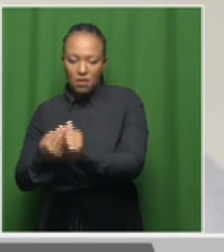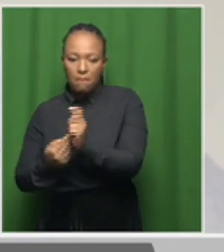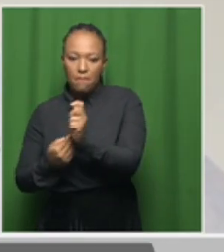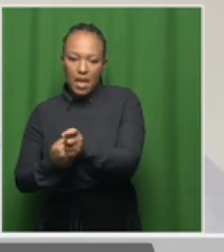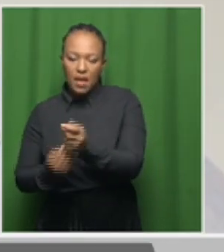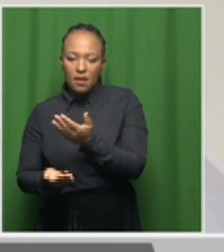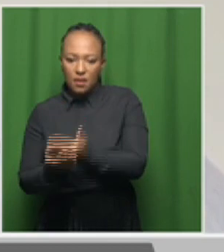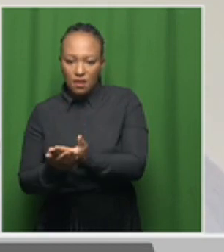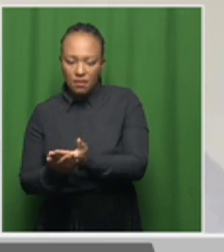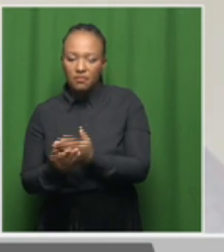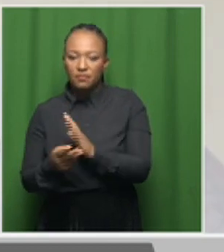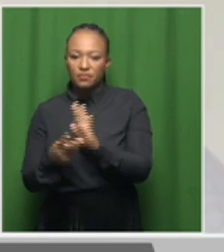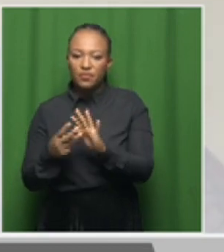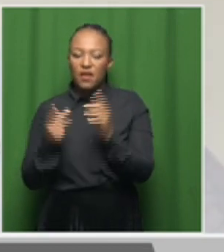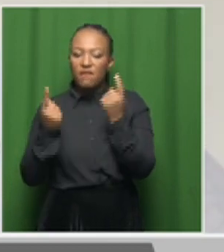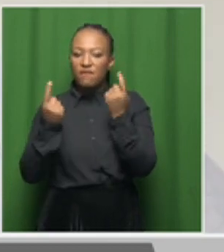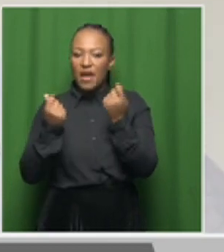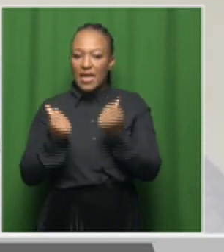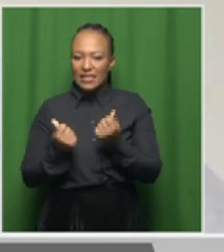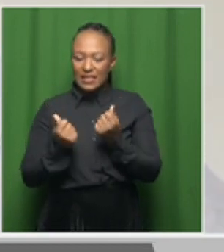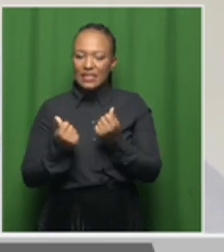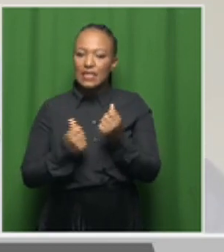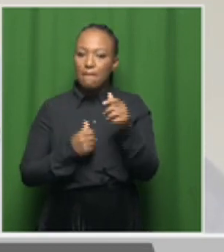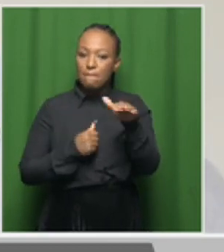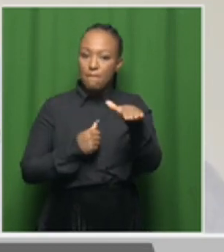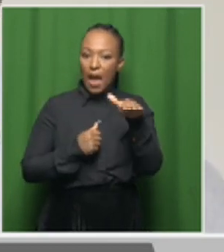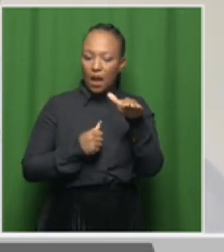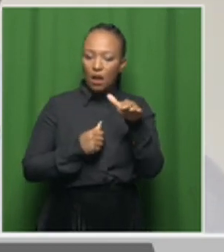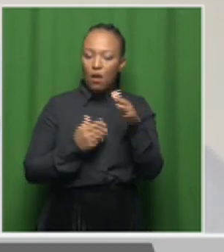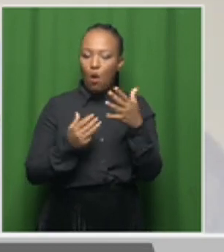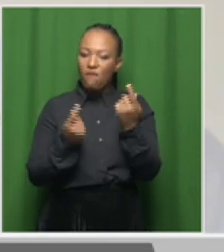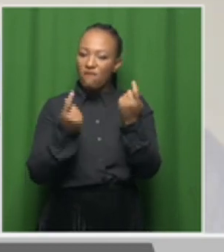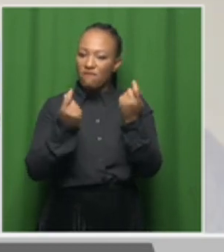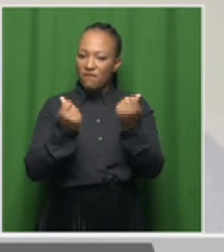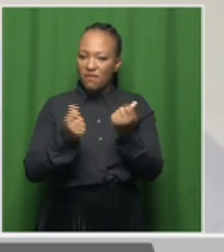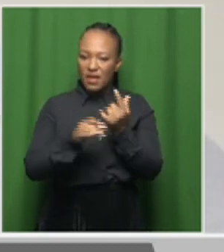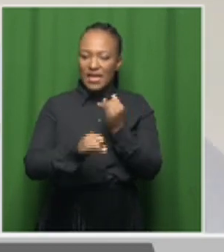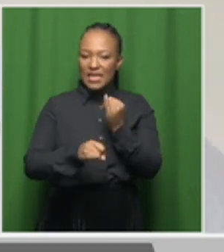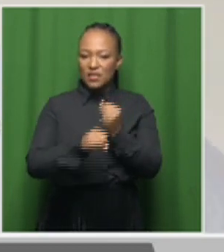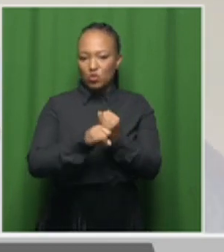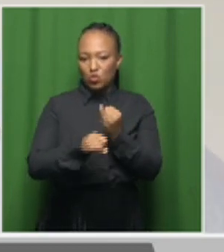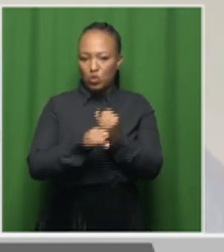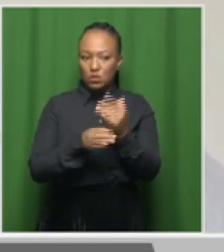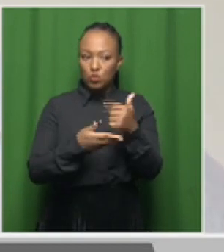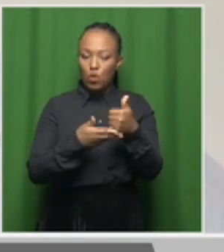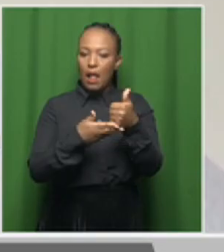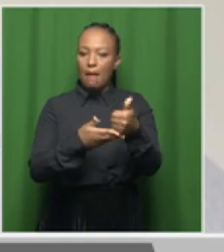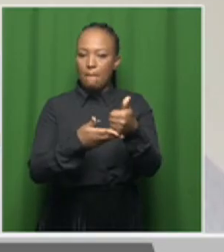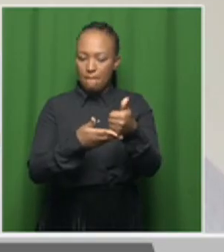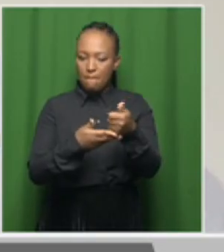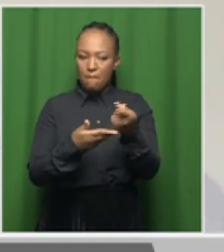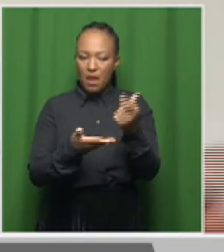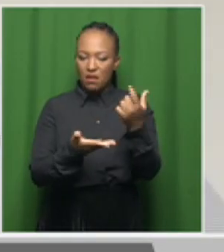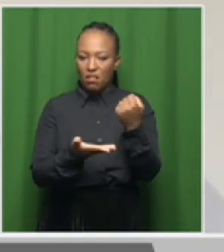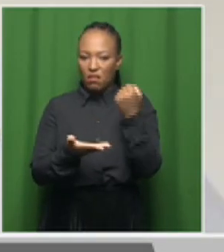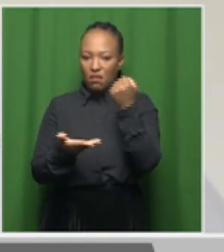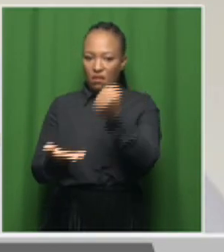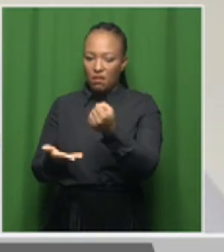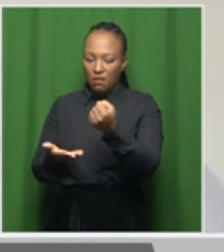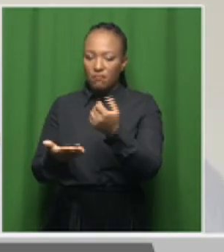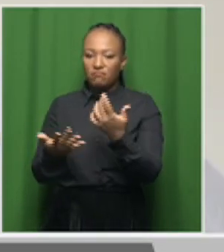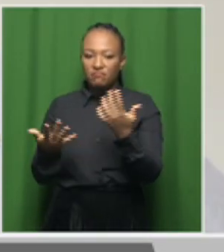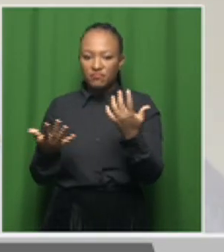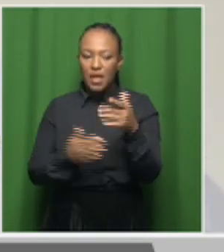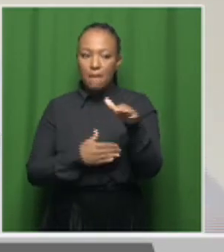partnered with financing institutions. So I'd say they're almost like alternate funding institutions, where it's not your